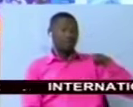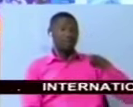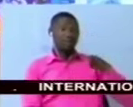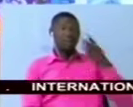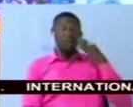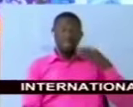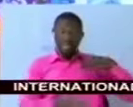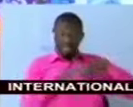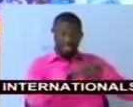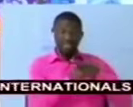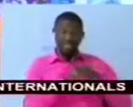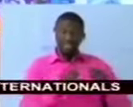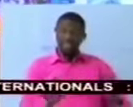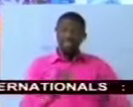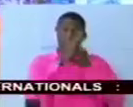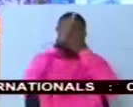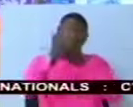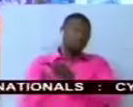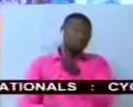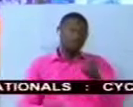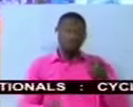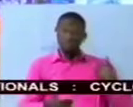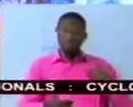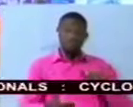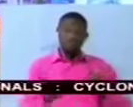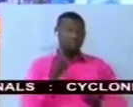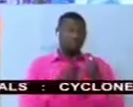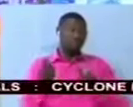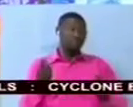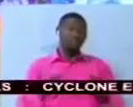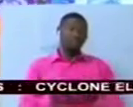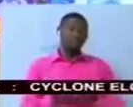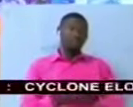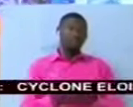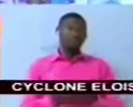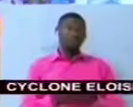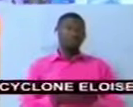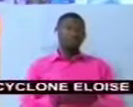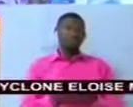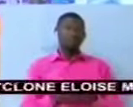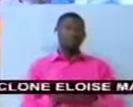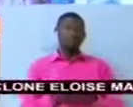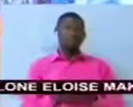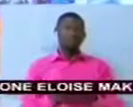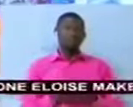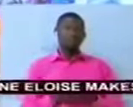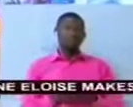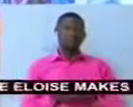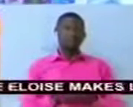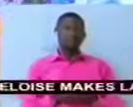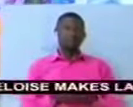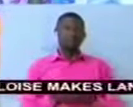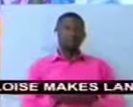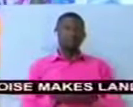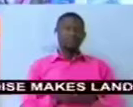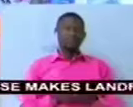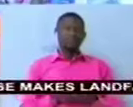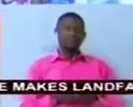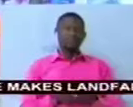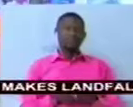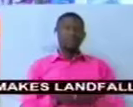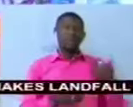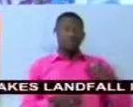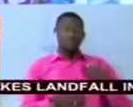attacked these people again. And what do you mean by that? He attacked these people? What did he do? Those who